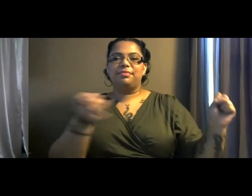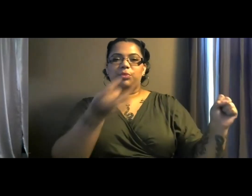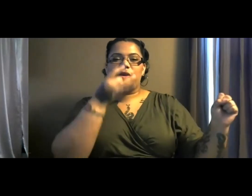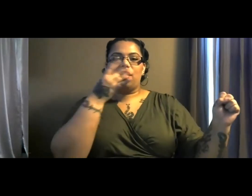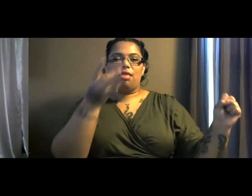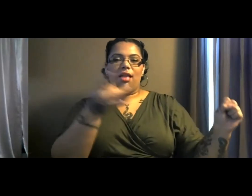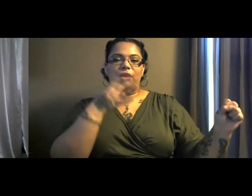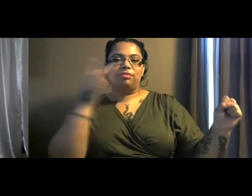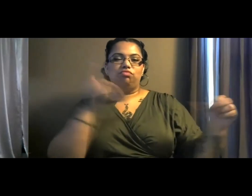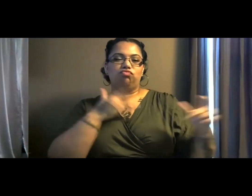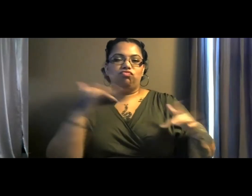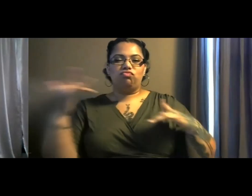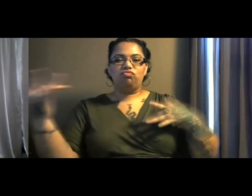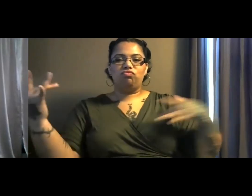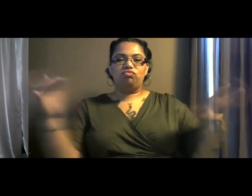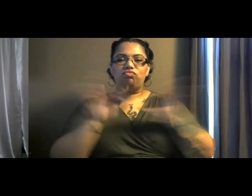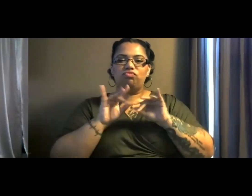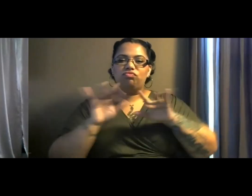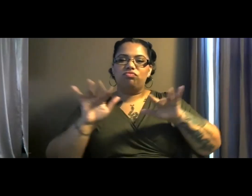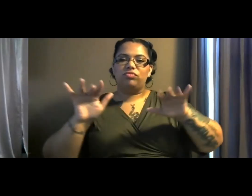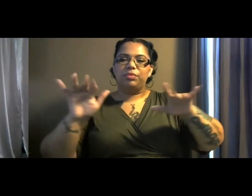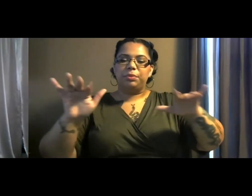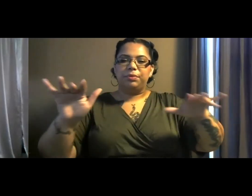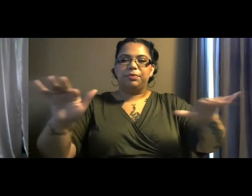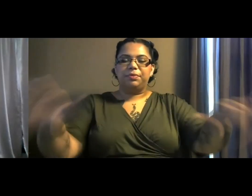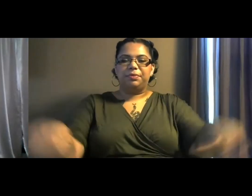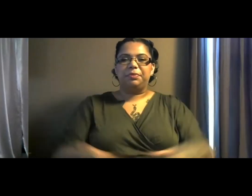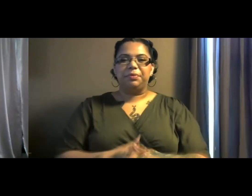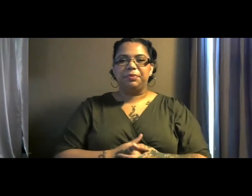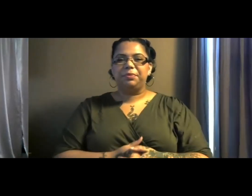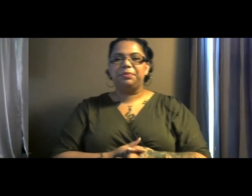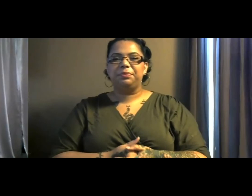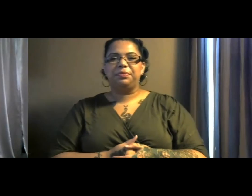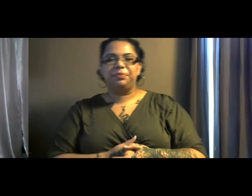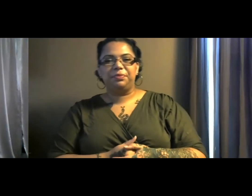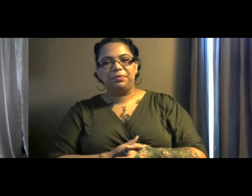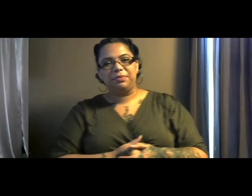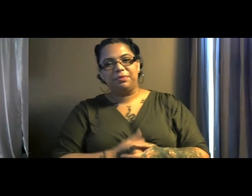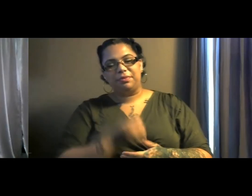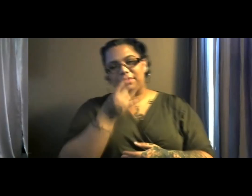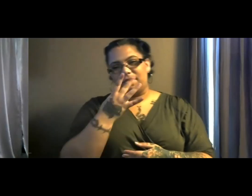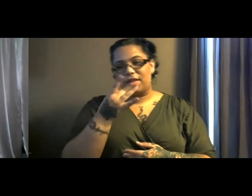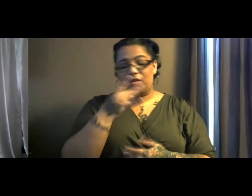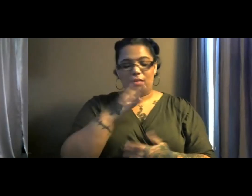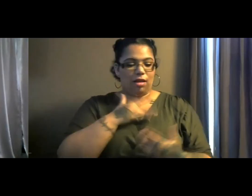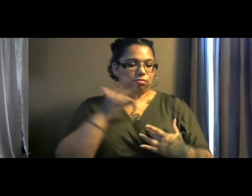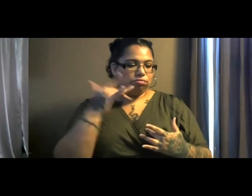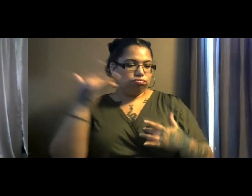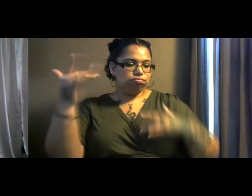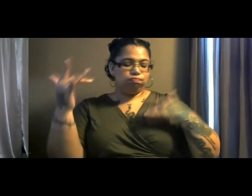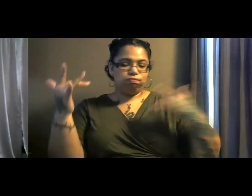let your light shine on. Yeah, shine on,